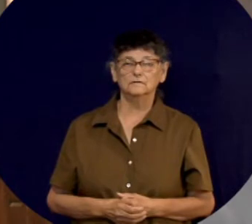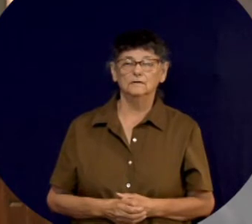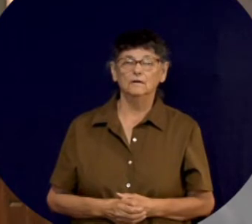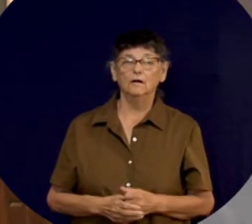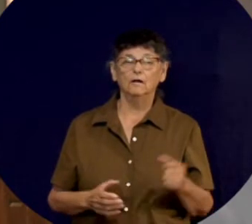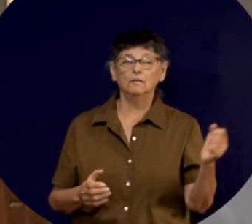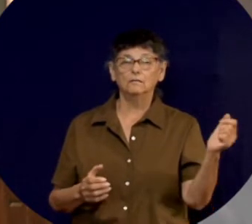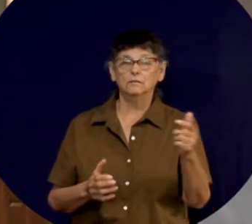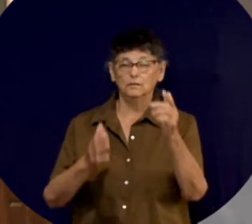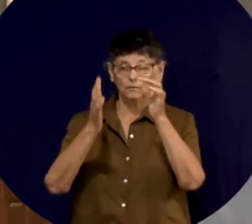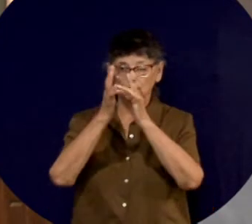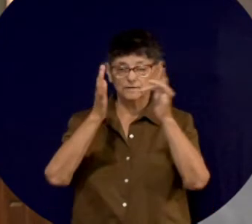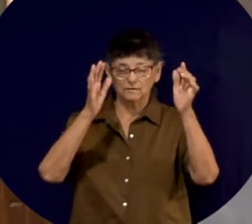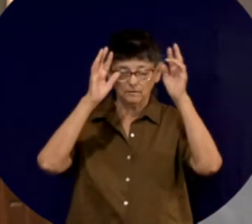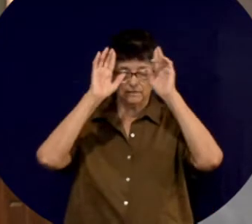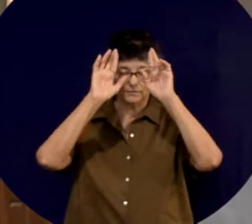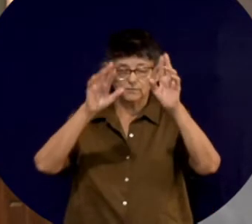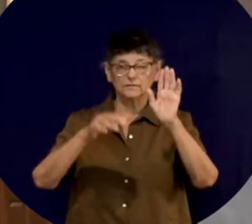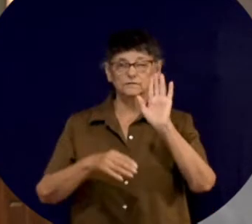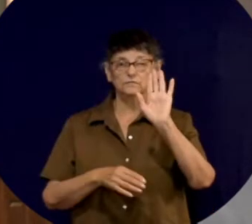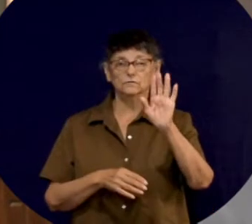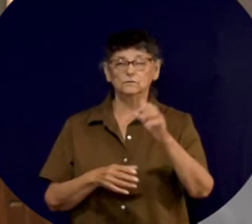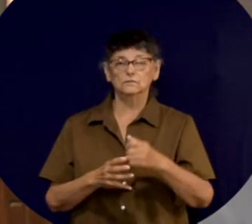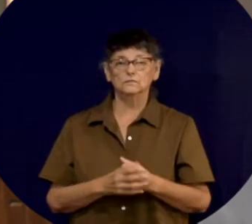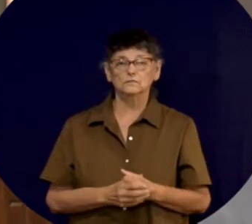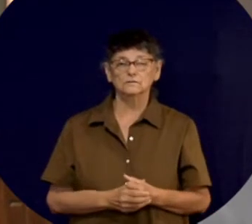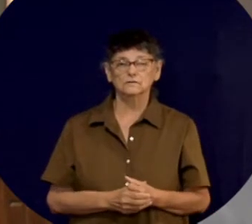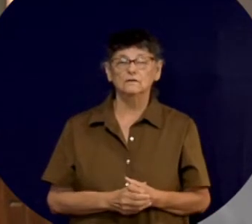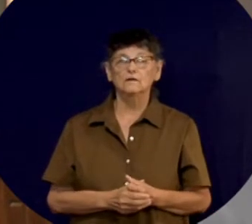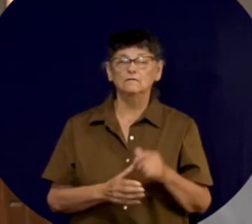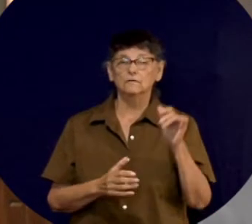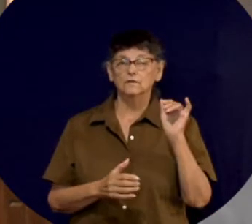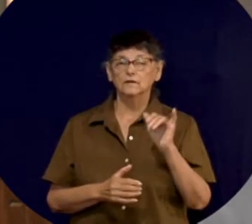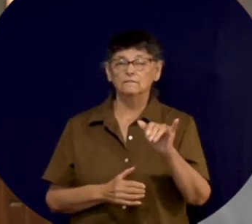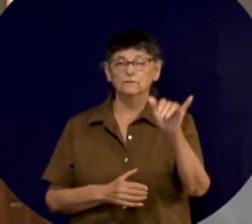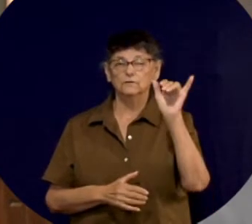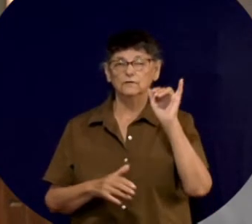Spirit, all glory and honor is yours